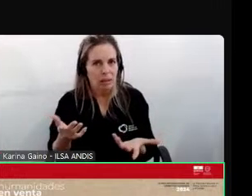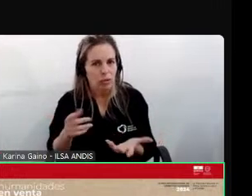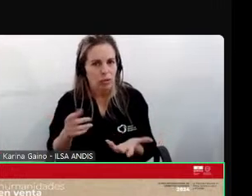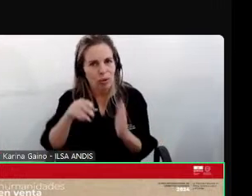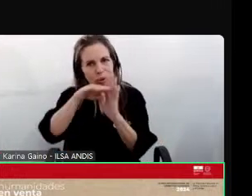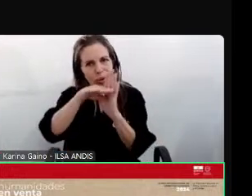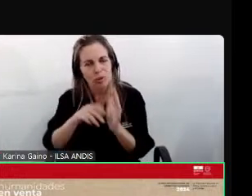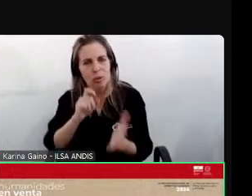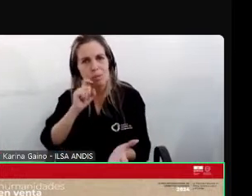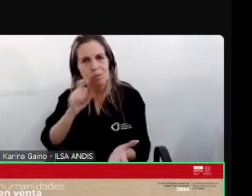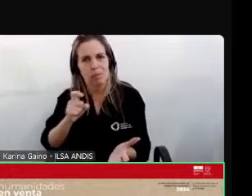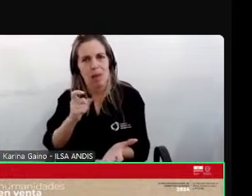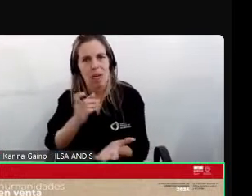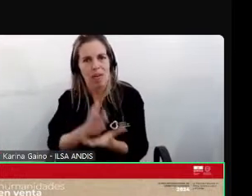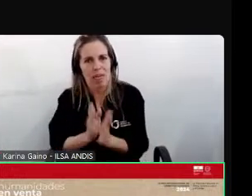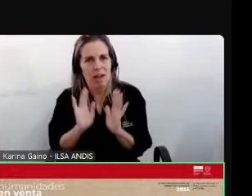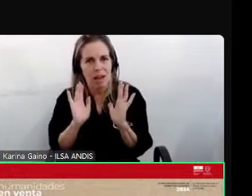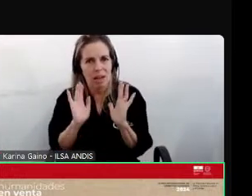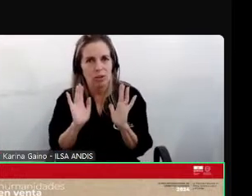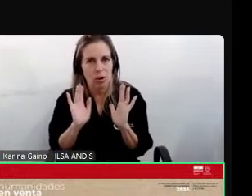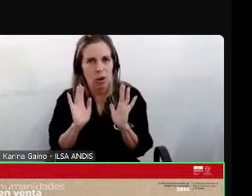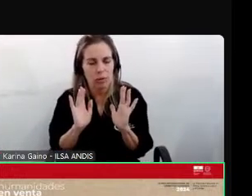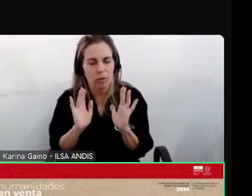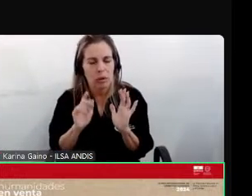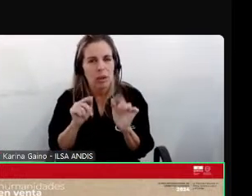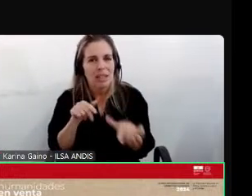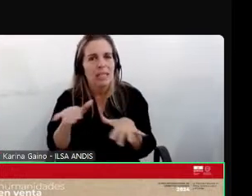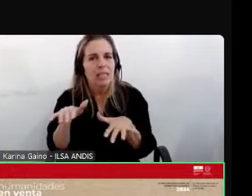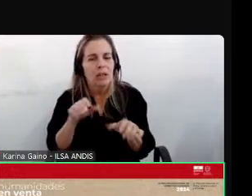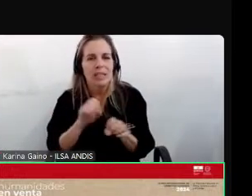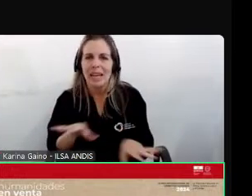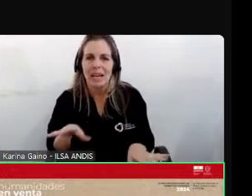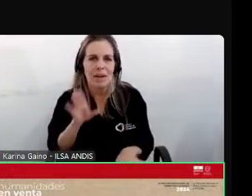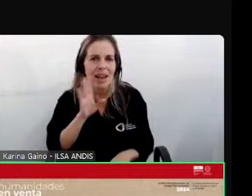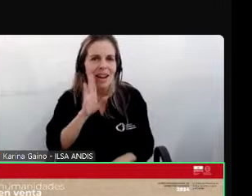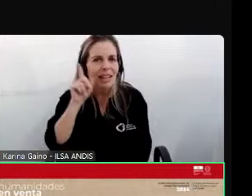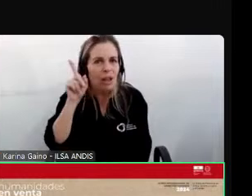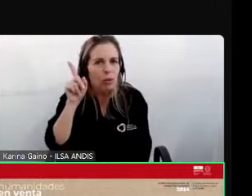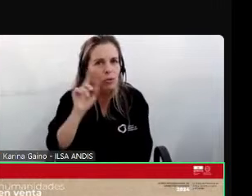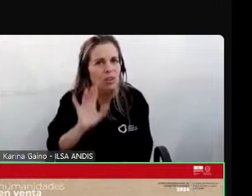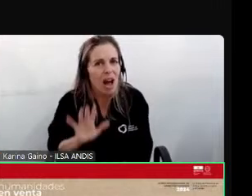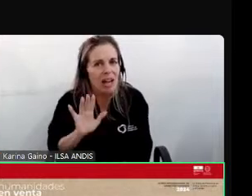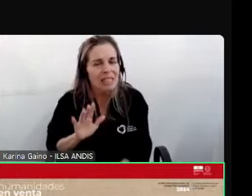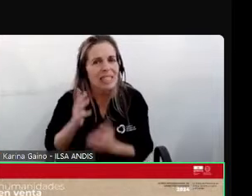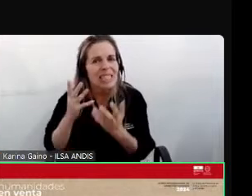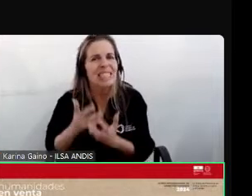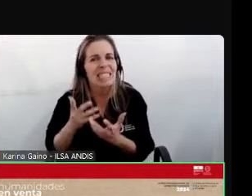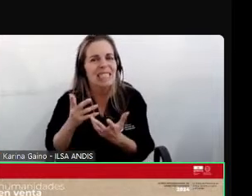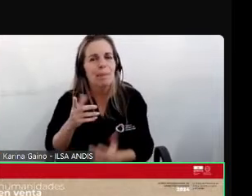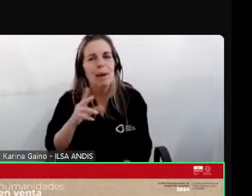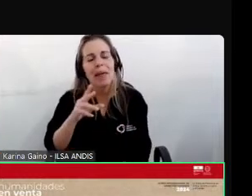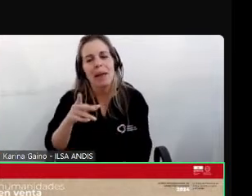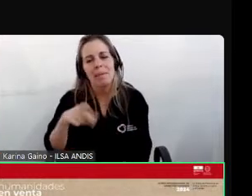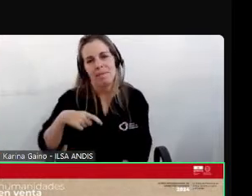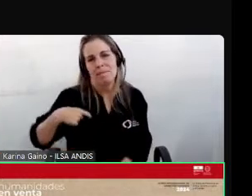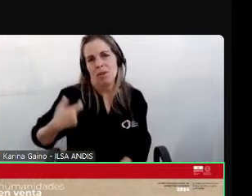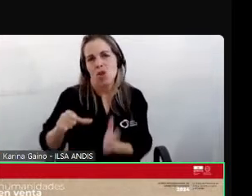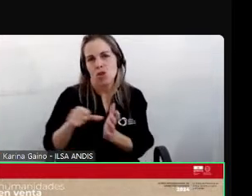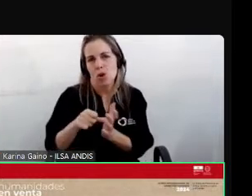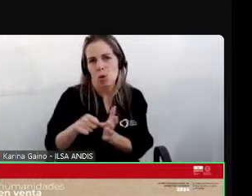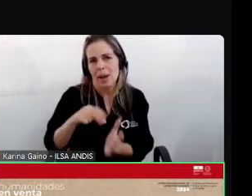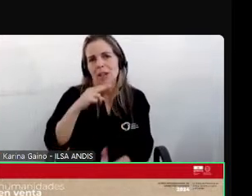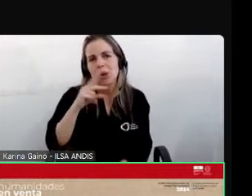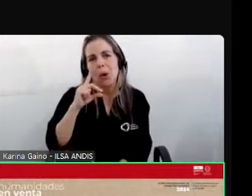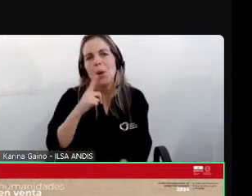the US H-2A and H-2B visa system creates the inherent menace of penalty of deportation for leaving a job, even if